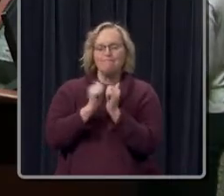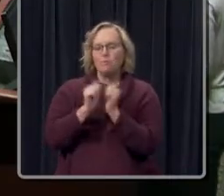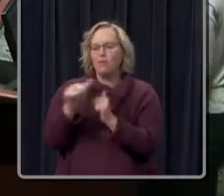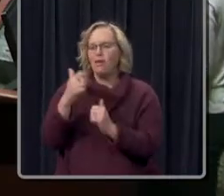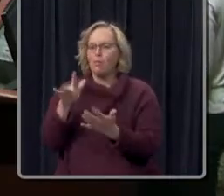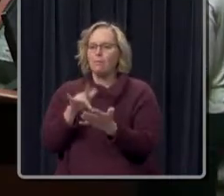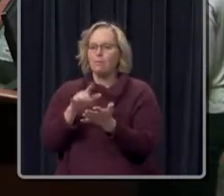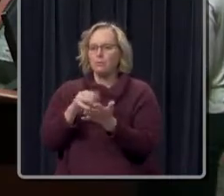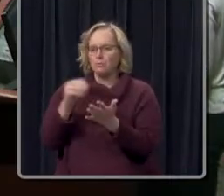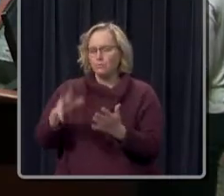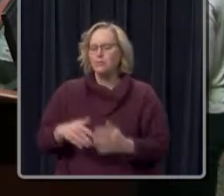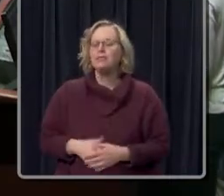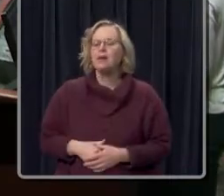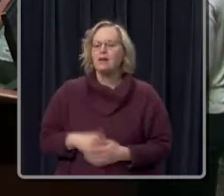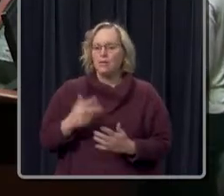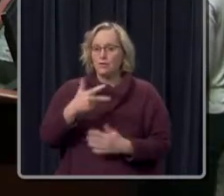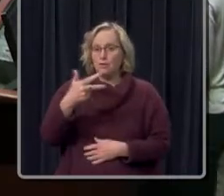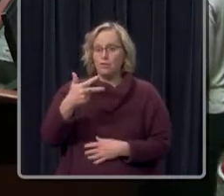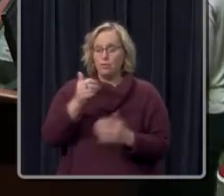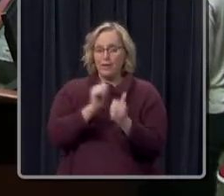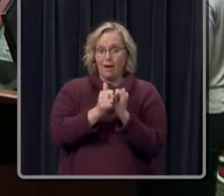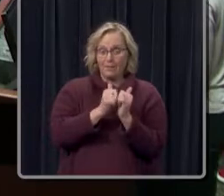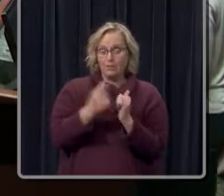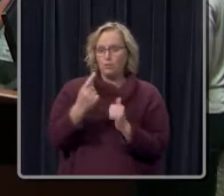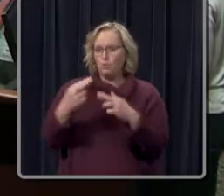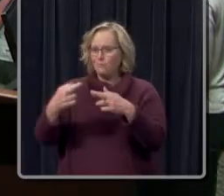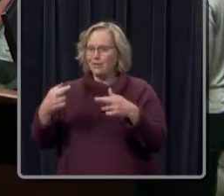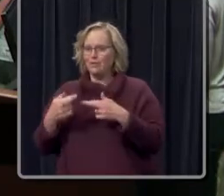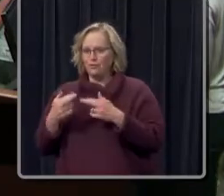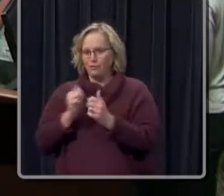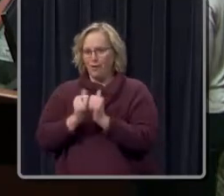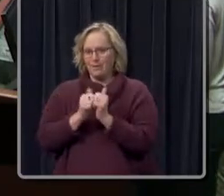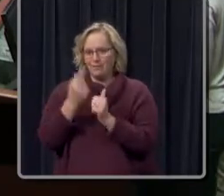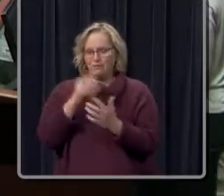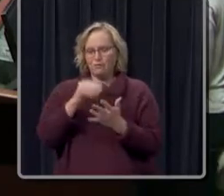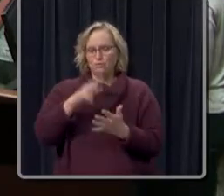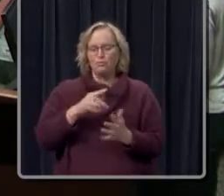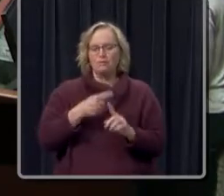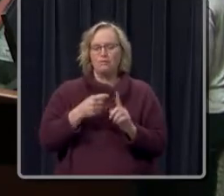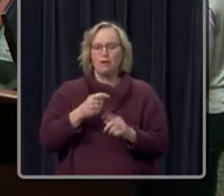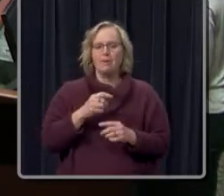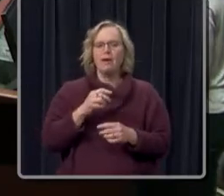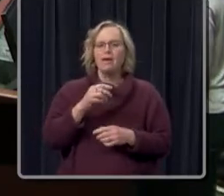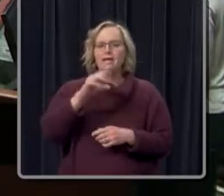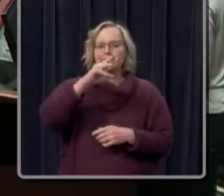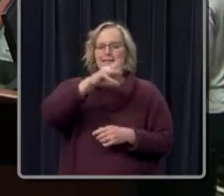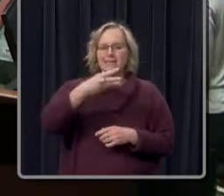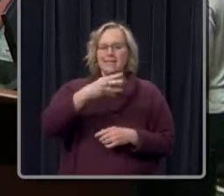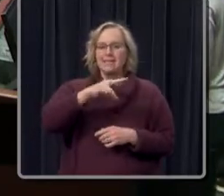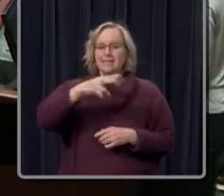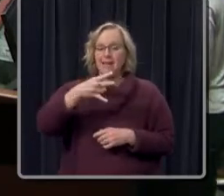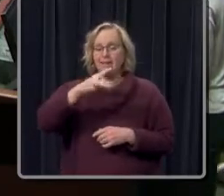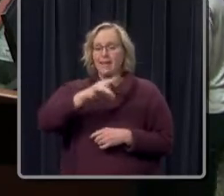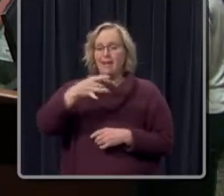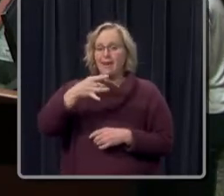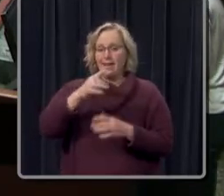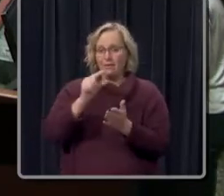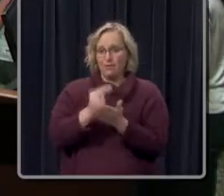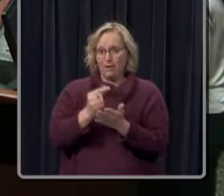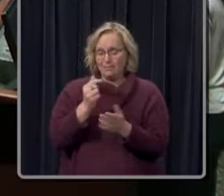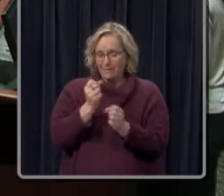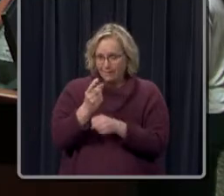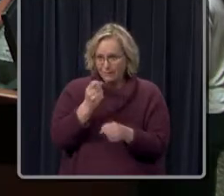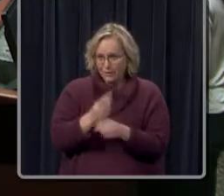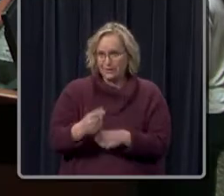are 3 district competitions and 1 regional competition for students in grades 6, 7, and 8 each year. Hey,